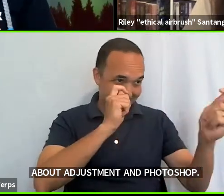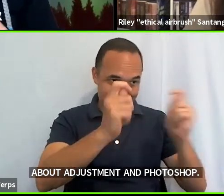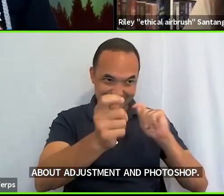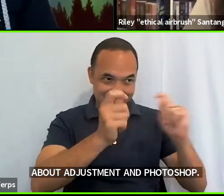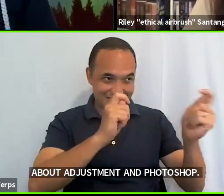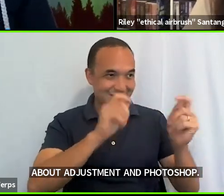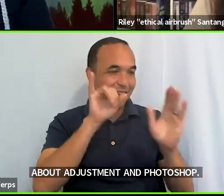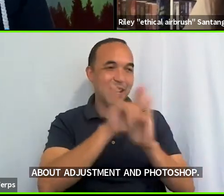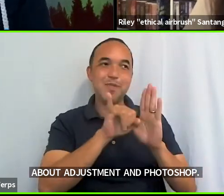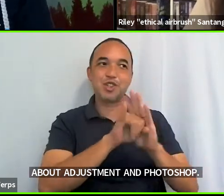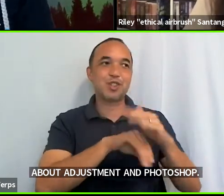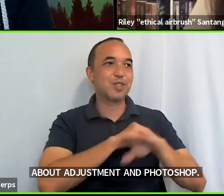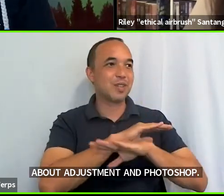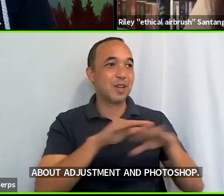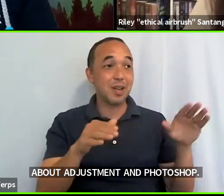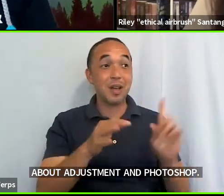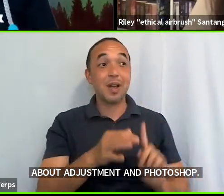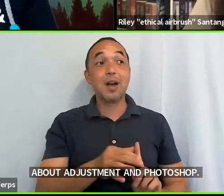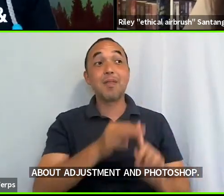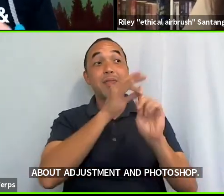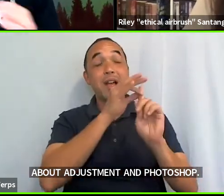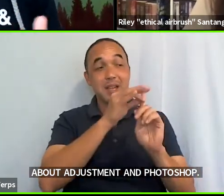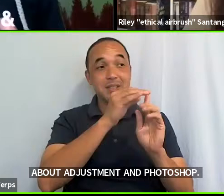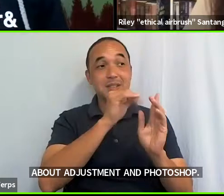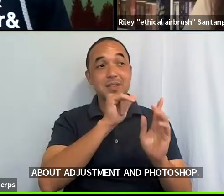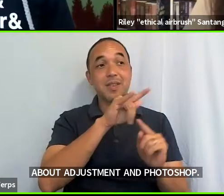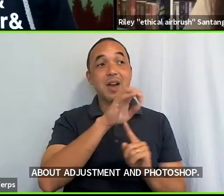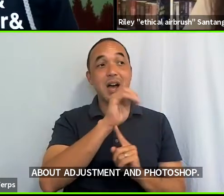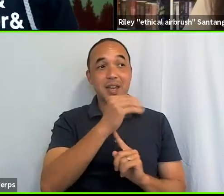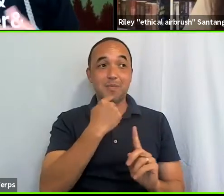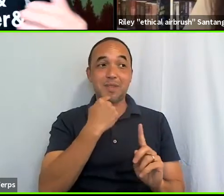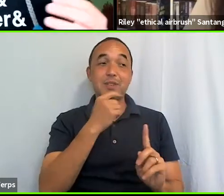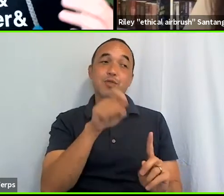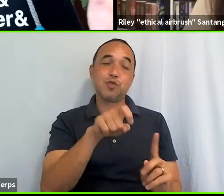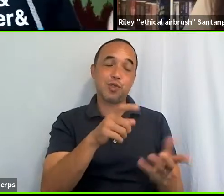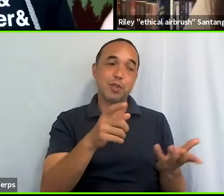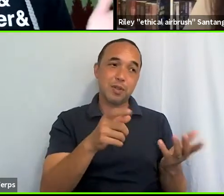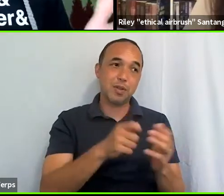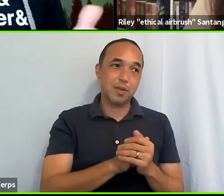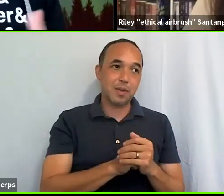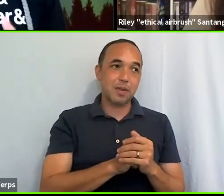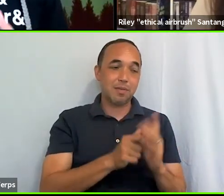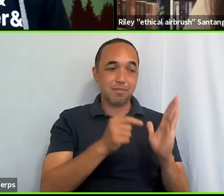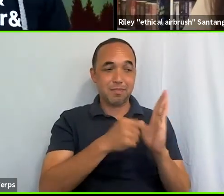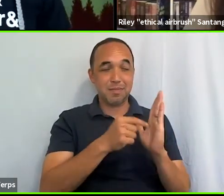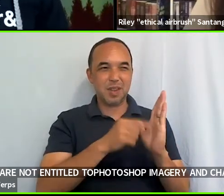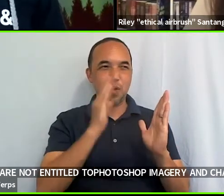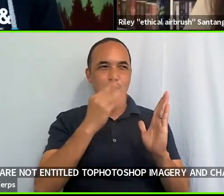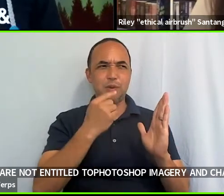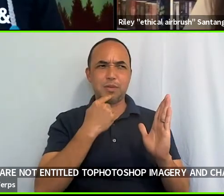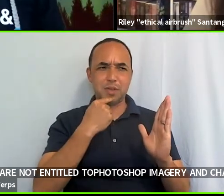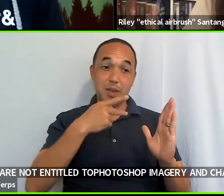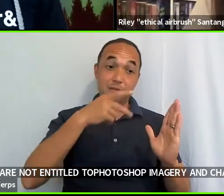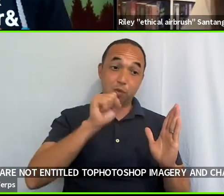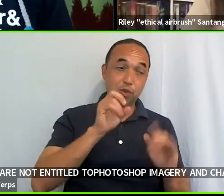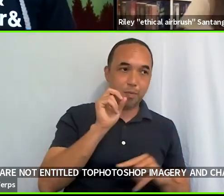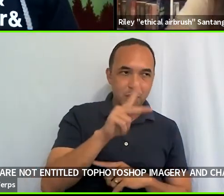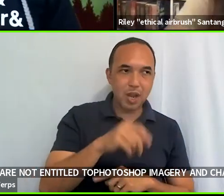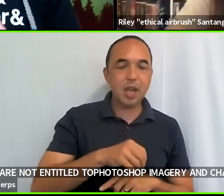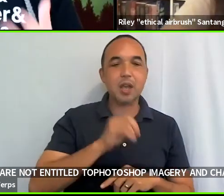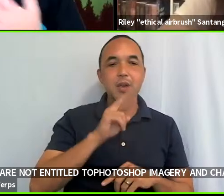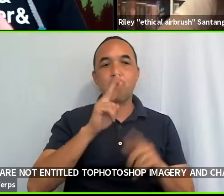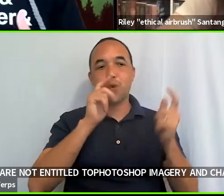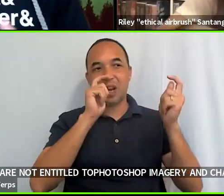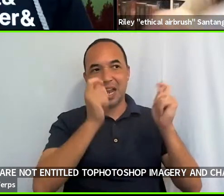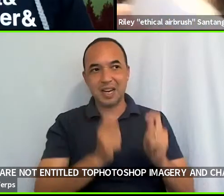substantially unless called for by the item itself. It will say specifically Photoshop okay or photo